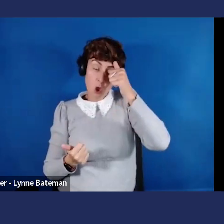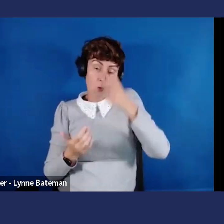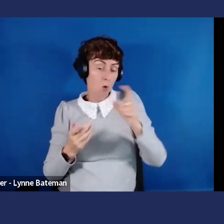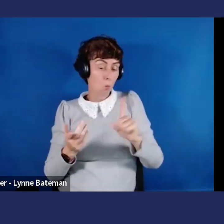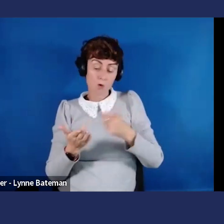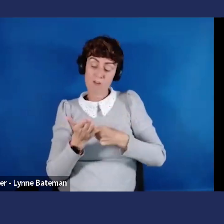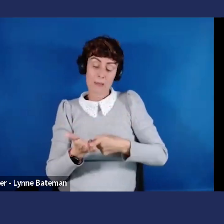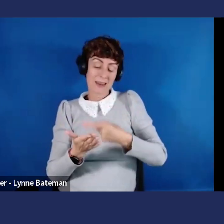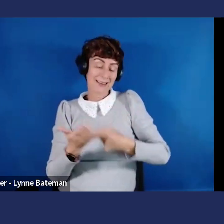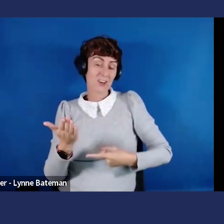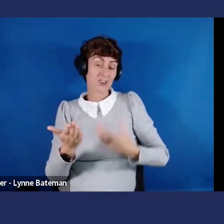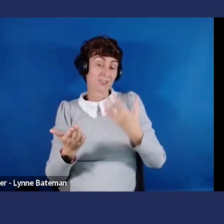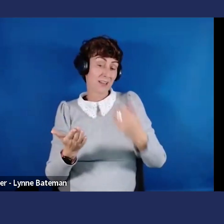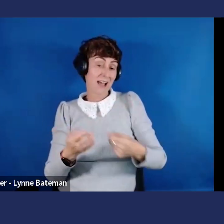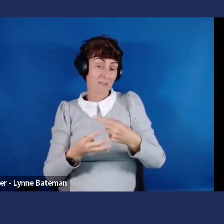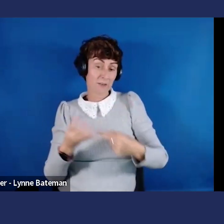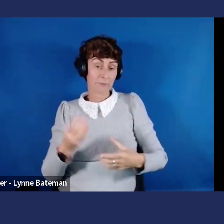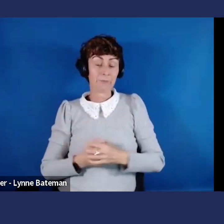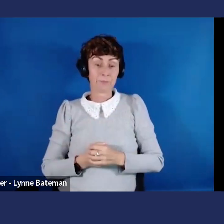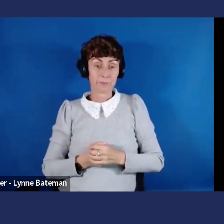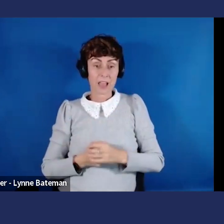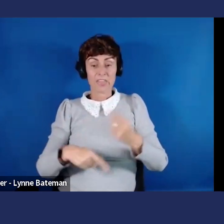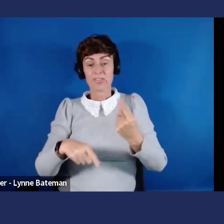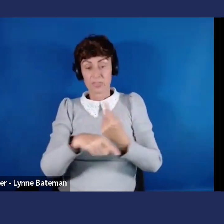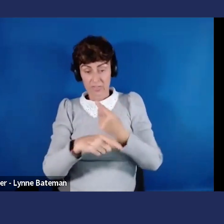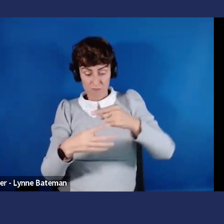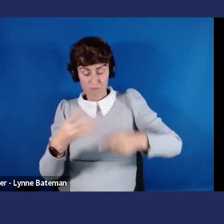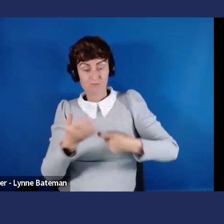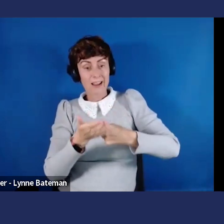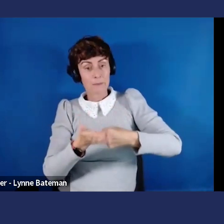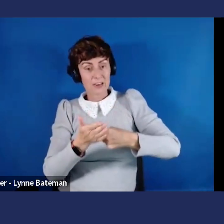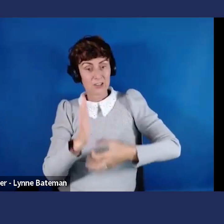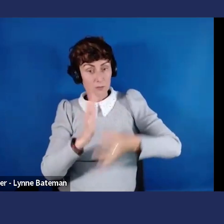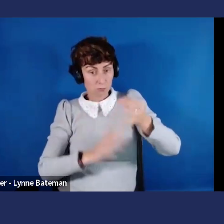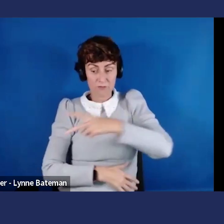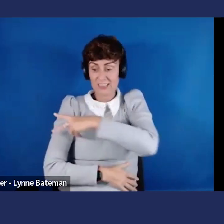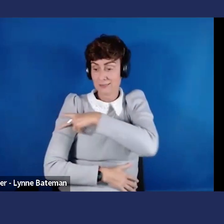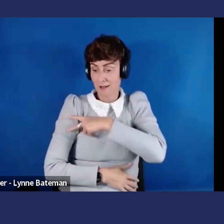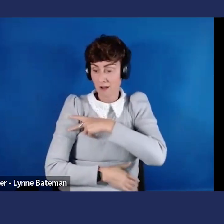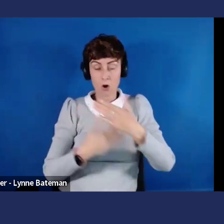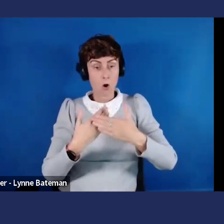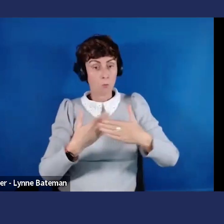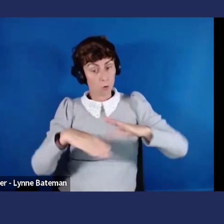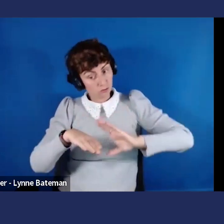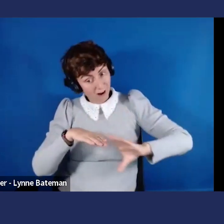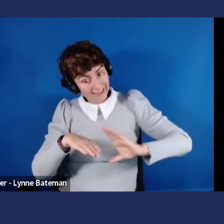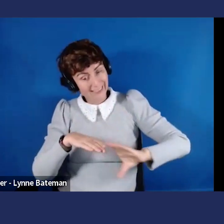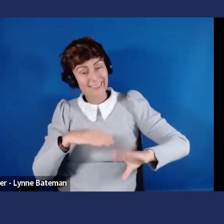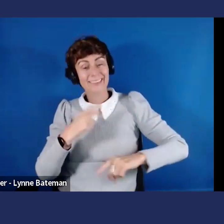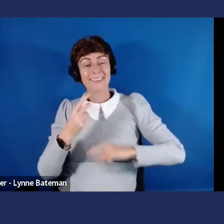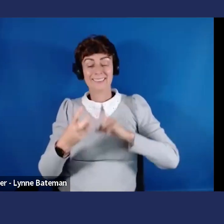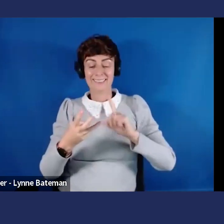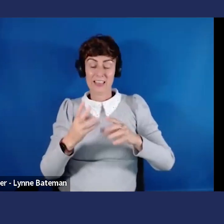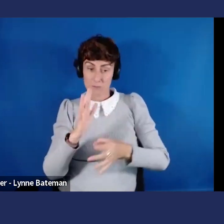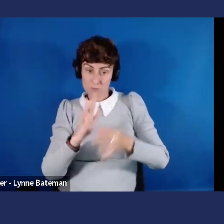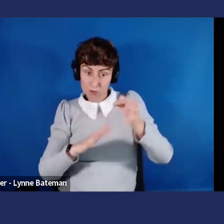yourself. The recommendations talk around improving staffing, so training more doctors and midwives, which obviously everybody would want,